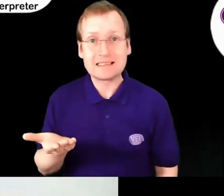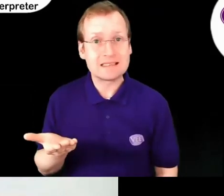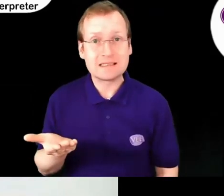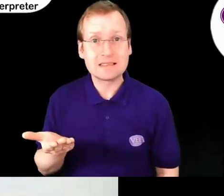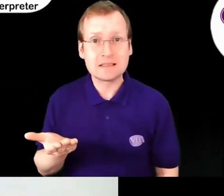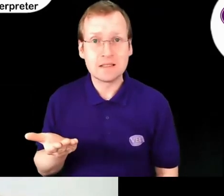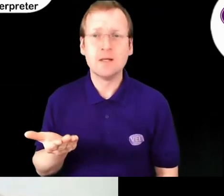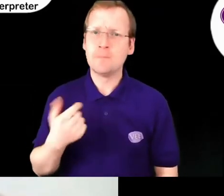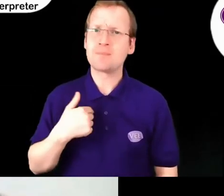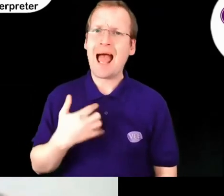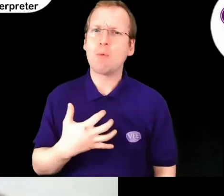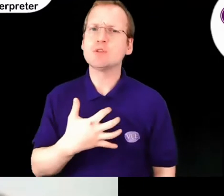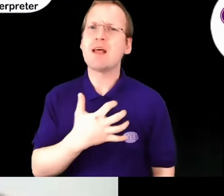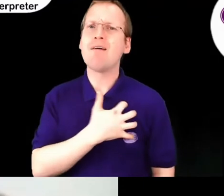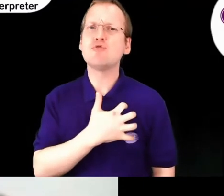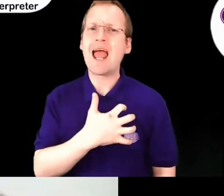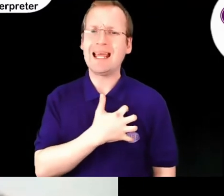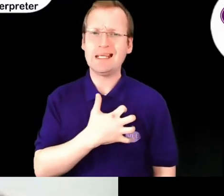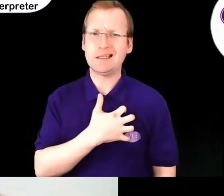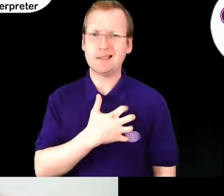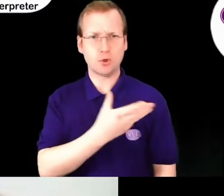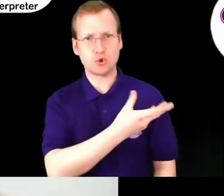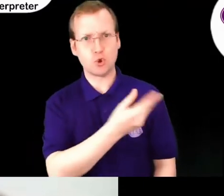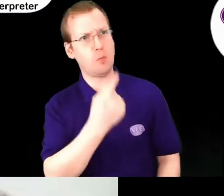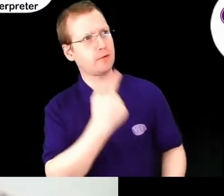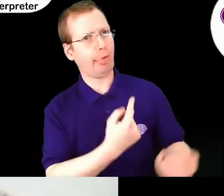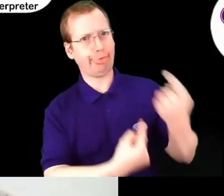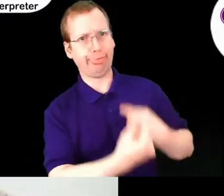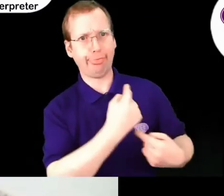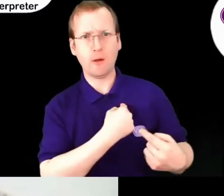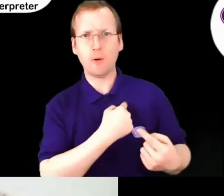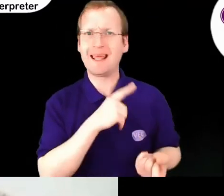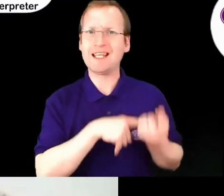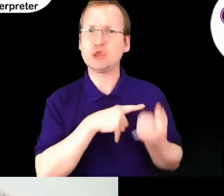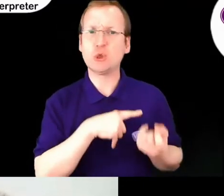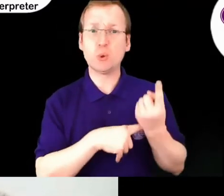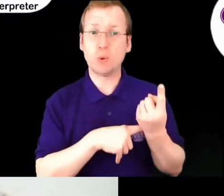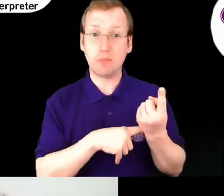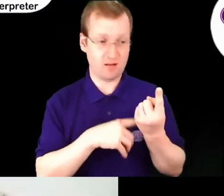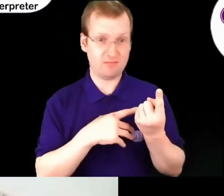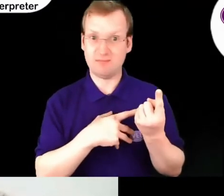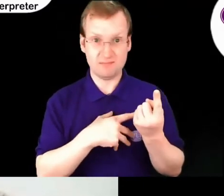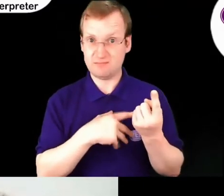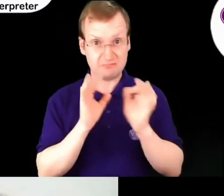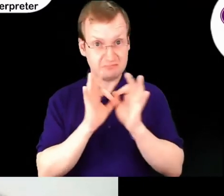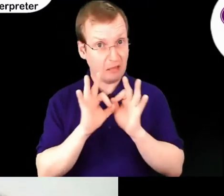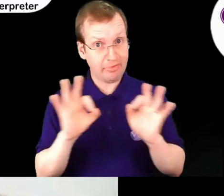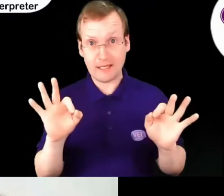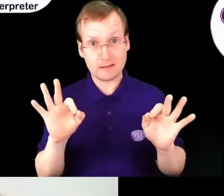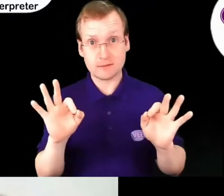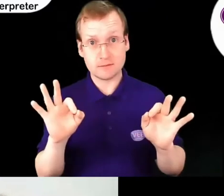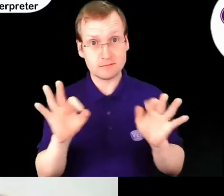I was afraid, you know, there might be some backlash. There wasn't any at all. No.